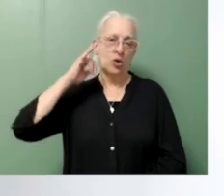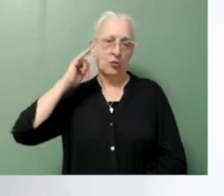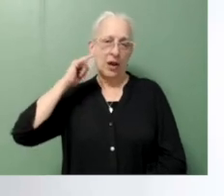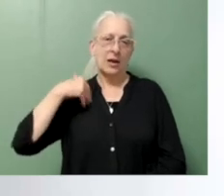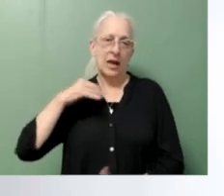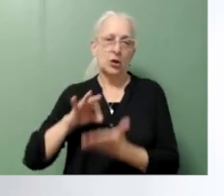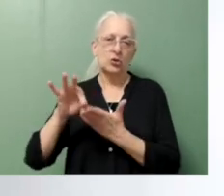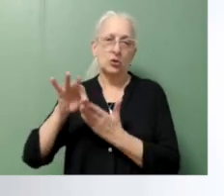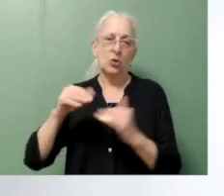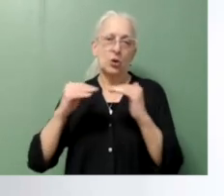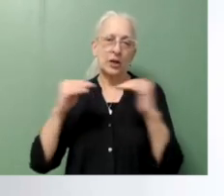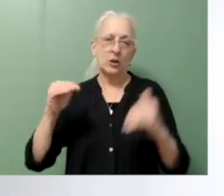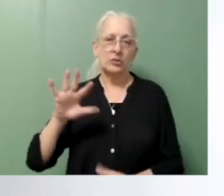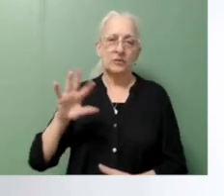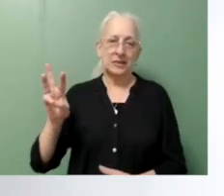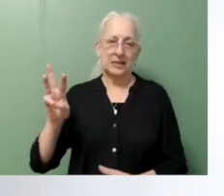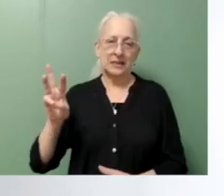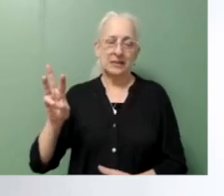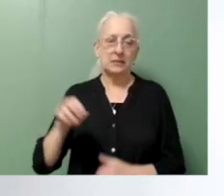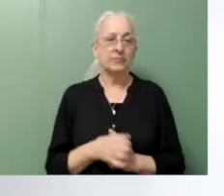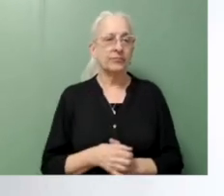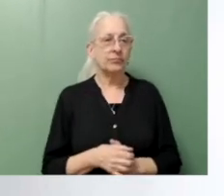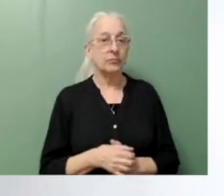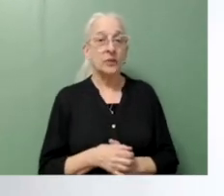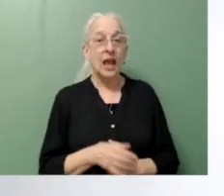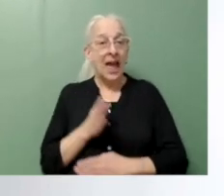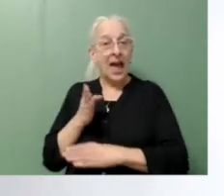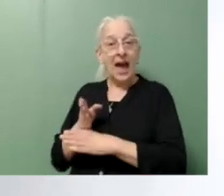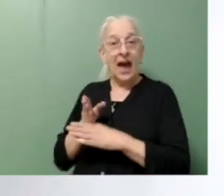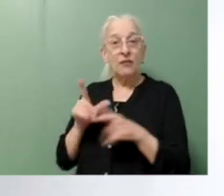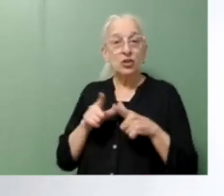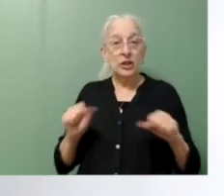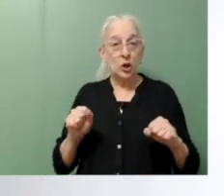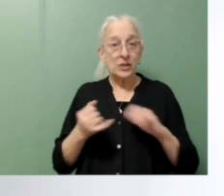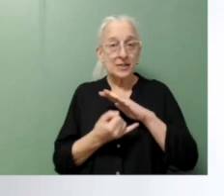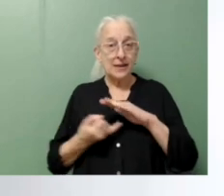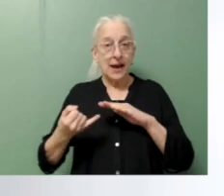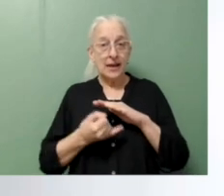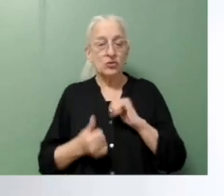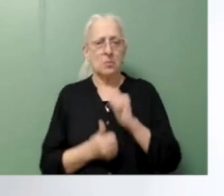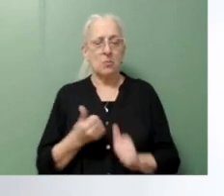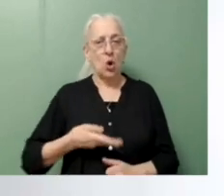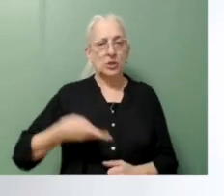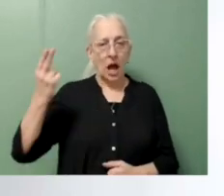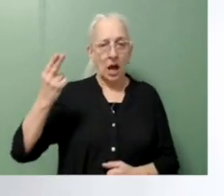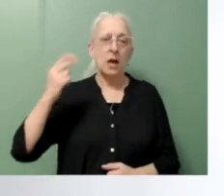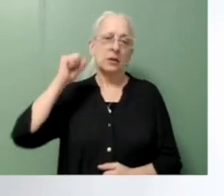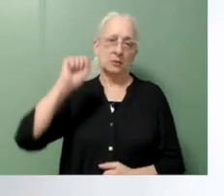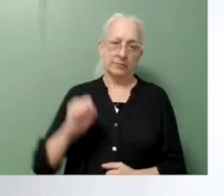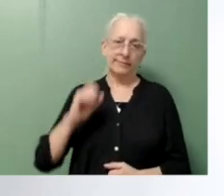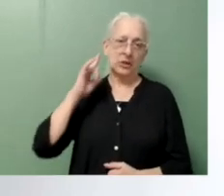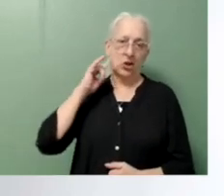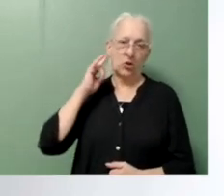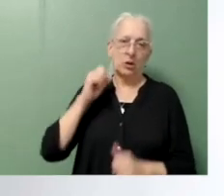56. As for the average linguistic isolation, the highest isolation was in Southern